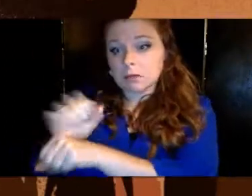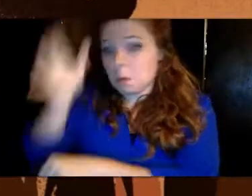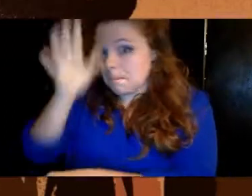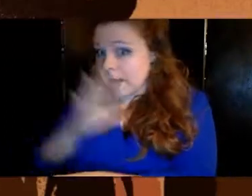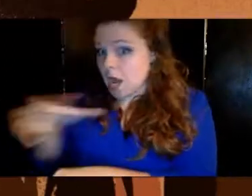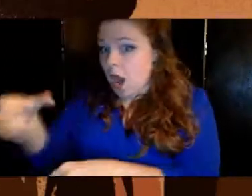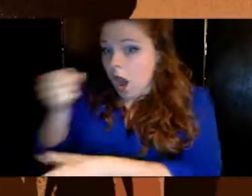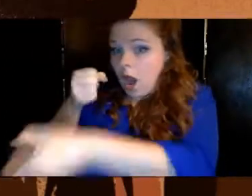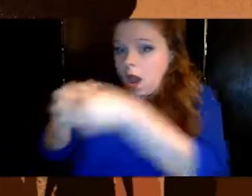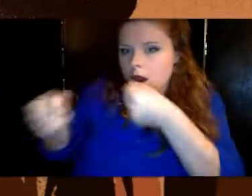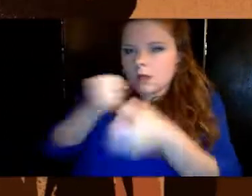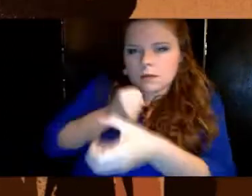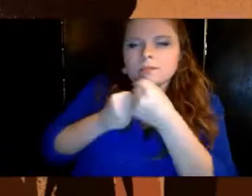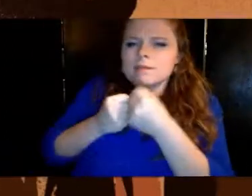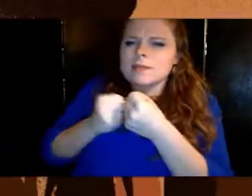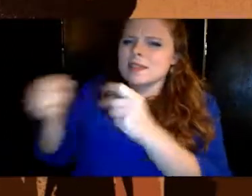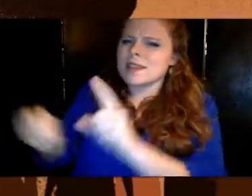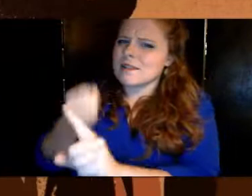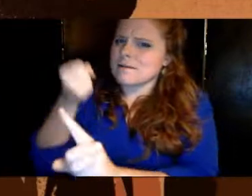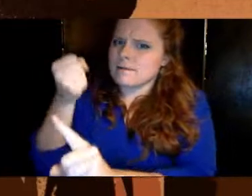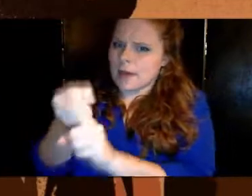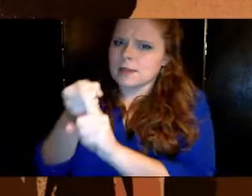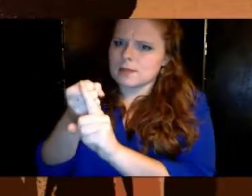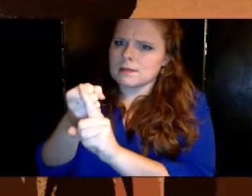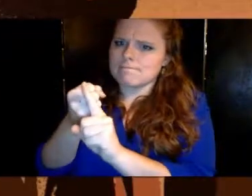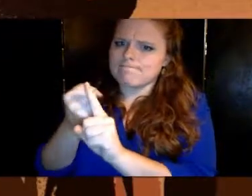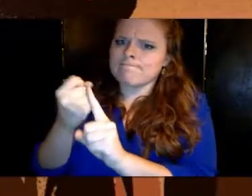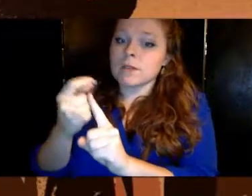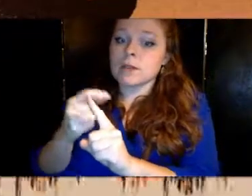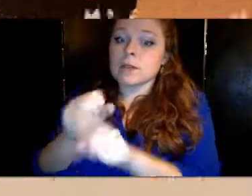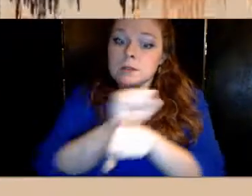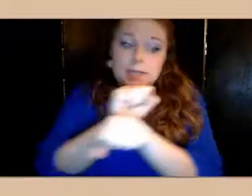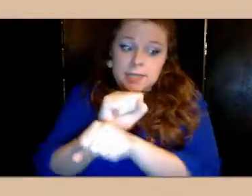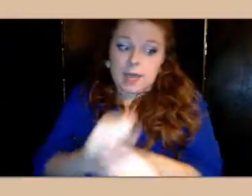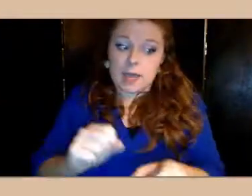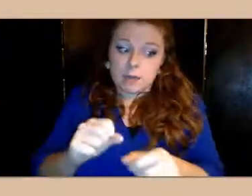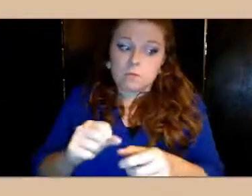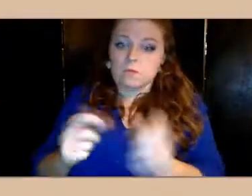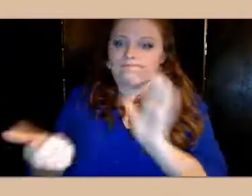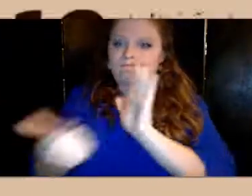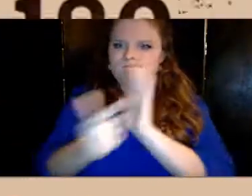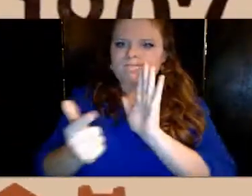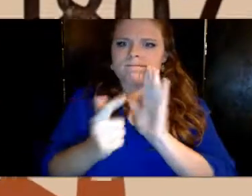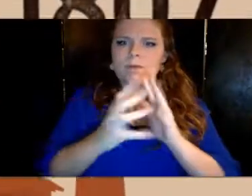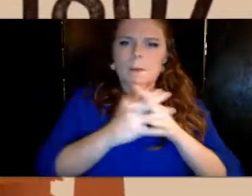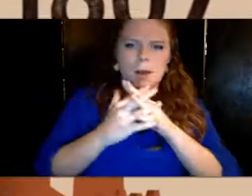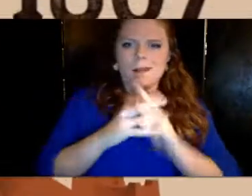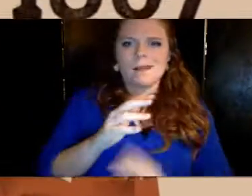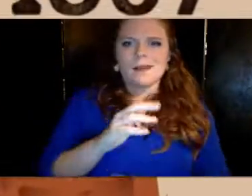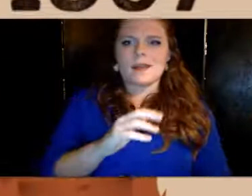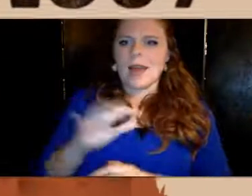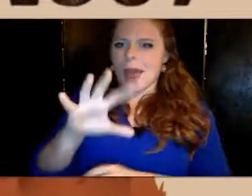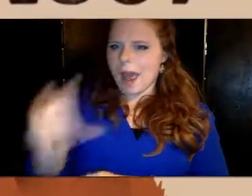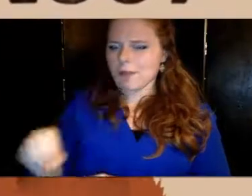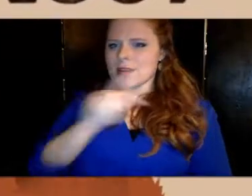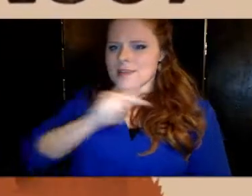men, the long-term demographic effect was even greater. When the slave trade was finally outlawed in the Americas and Europe, the